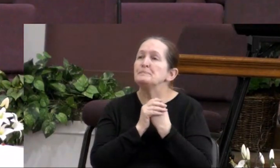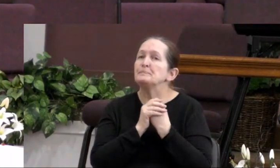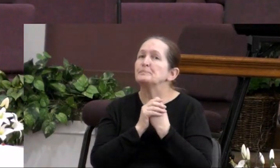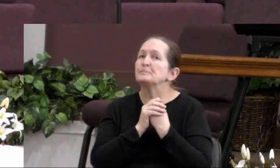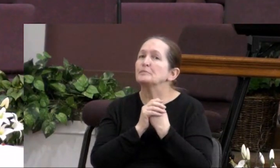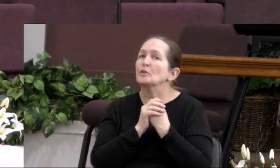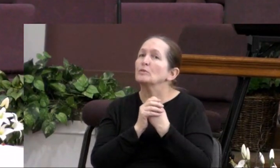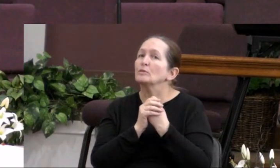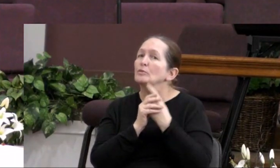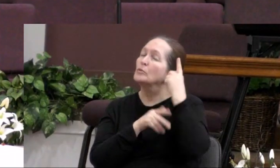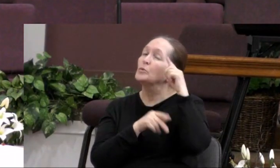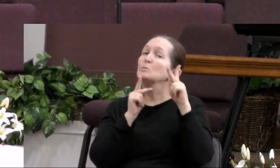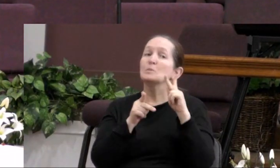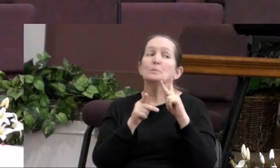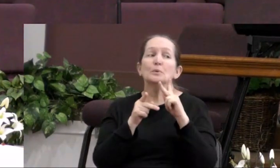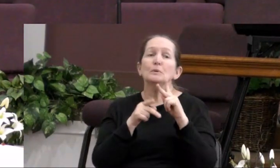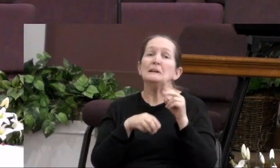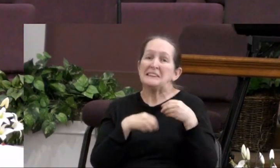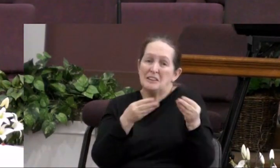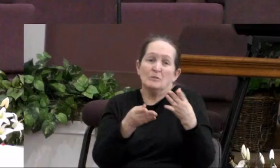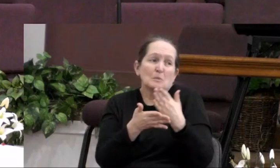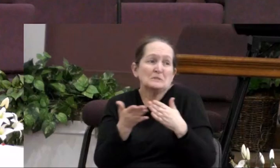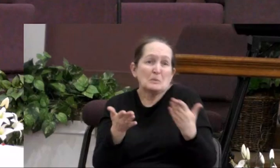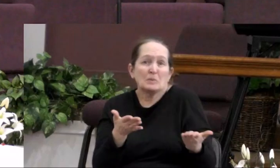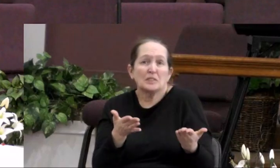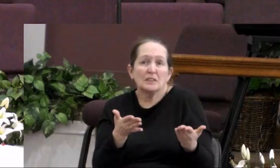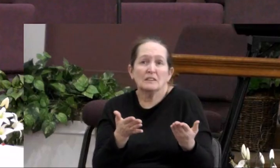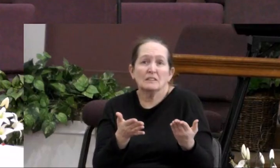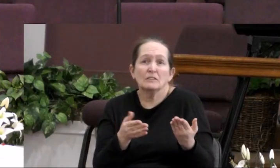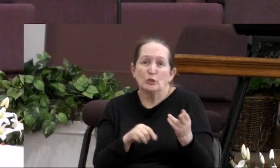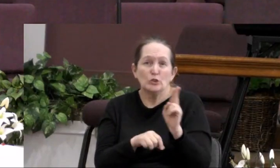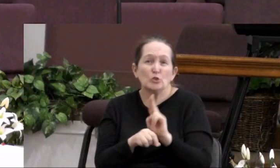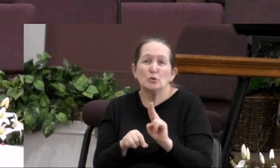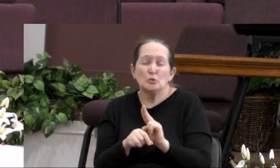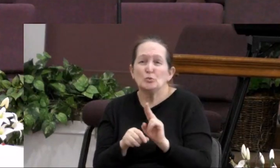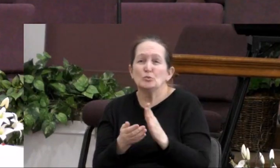for people to give him something that he can live off of.